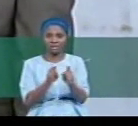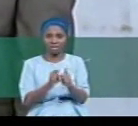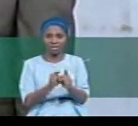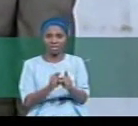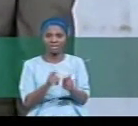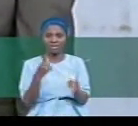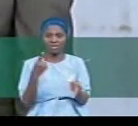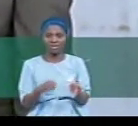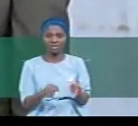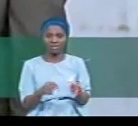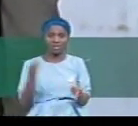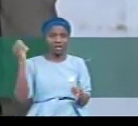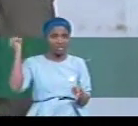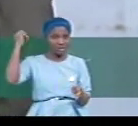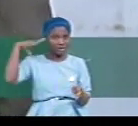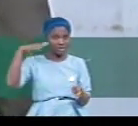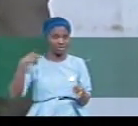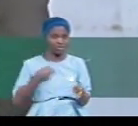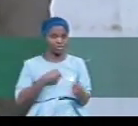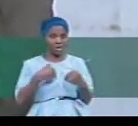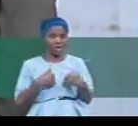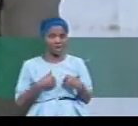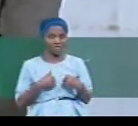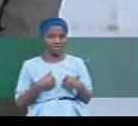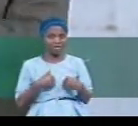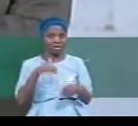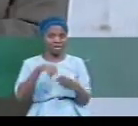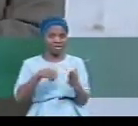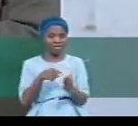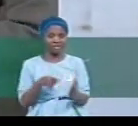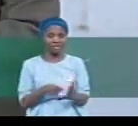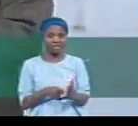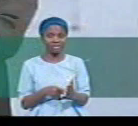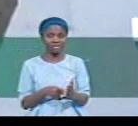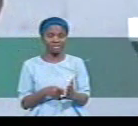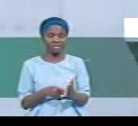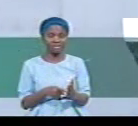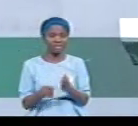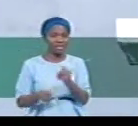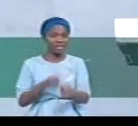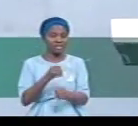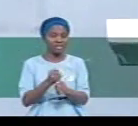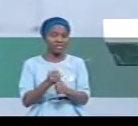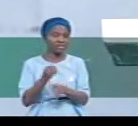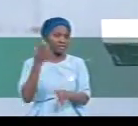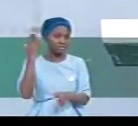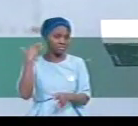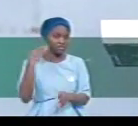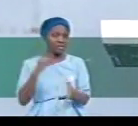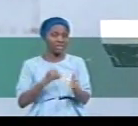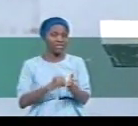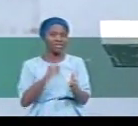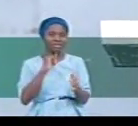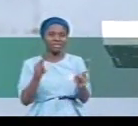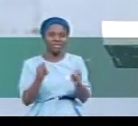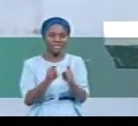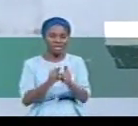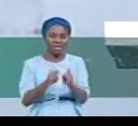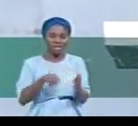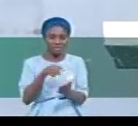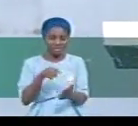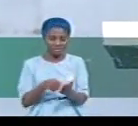grace we had in days gone by, years gone by, it looks like this present